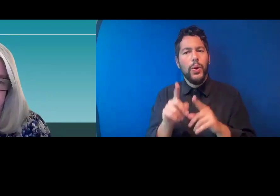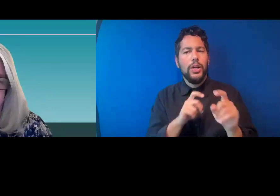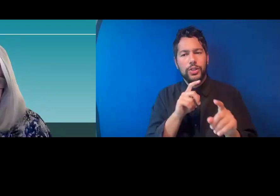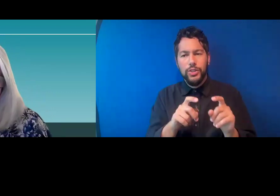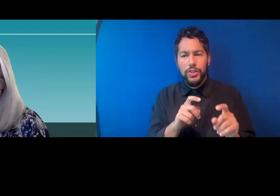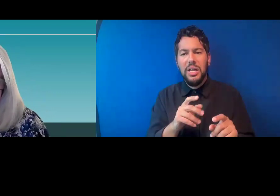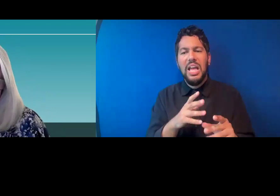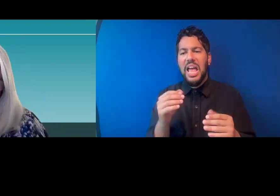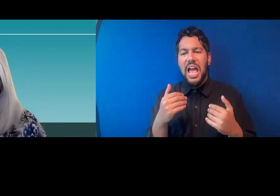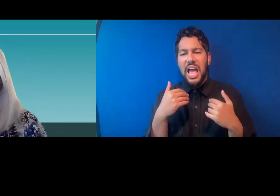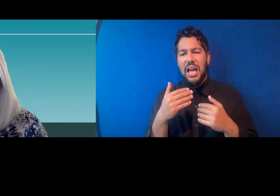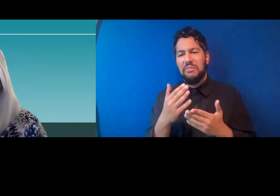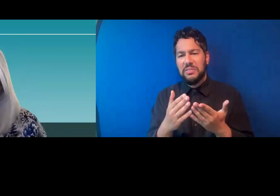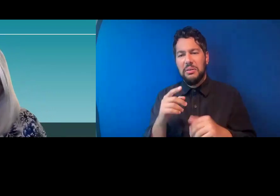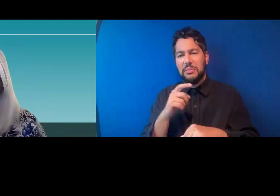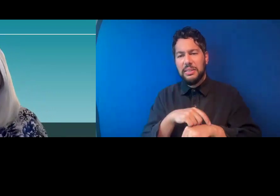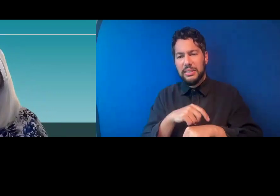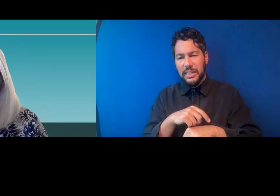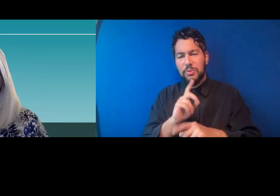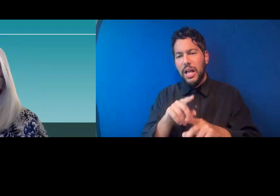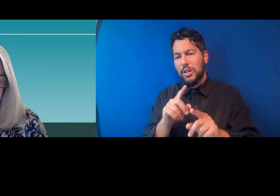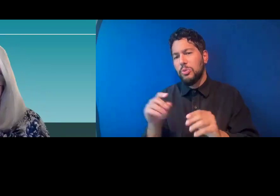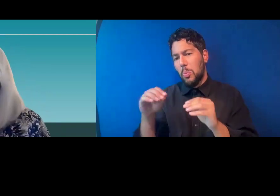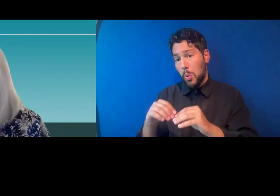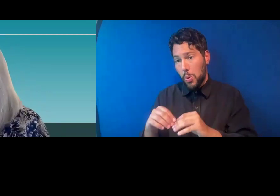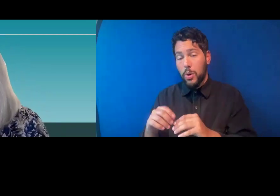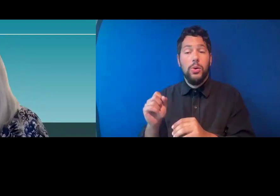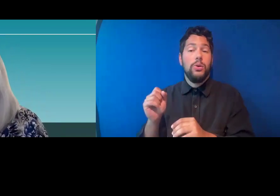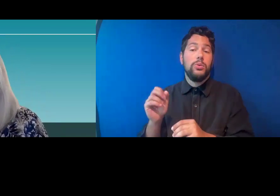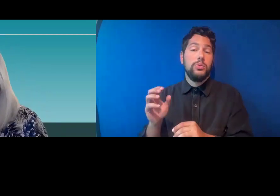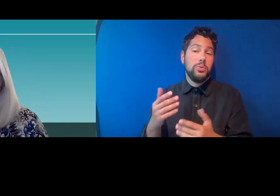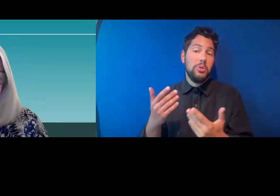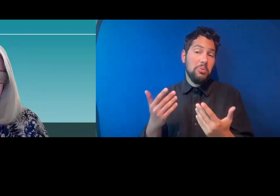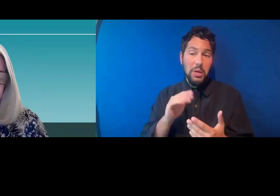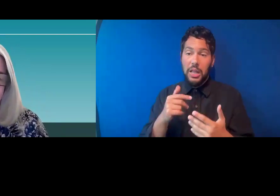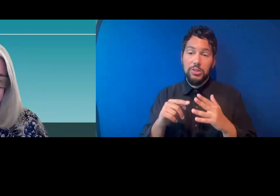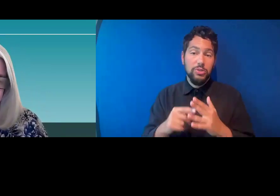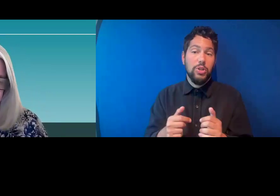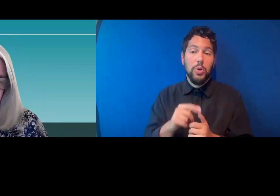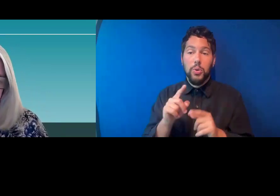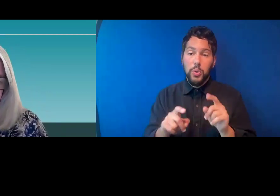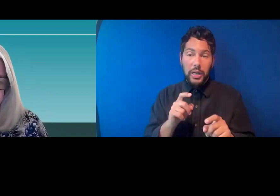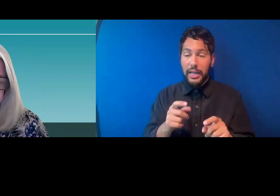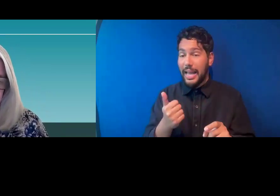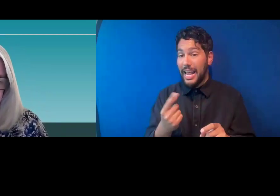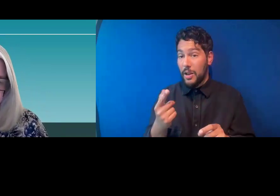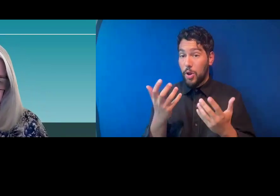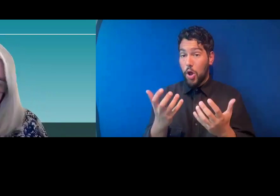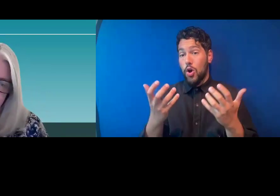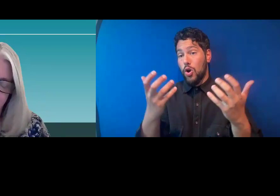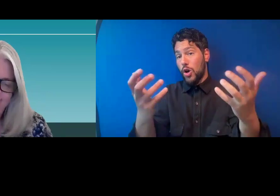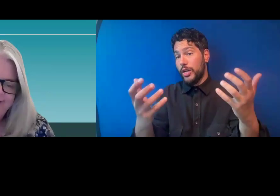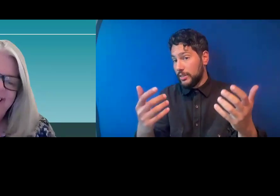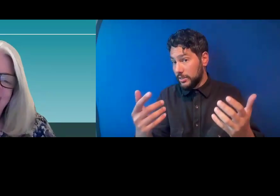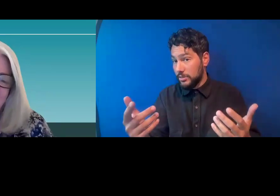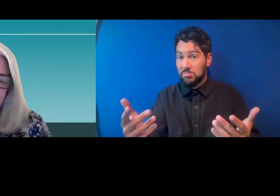probably have time to answer other ones. So while I am starting on the questions, if anyone has any in the audience that you